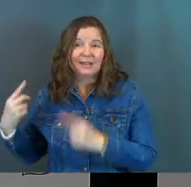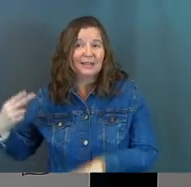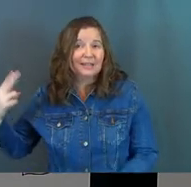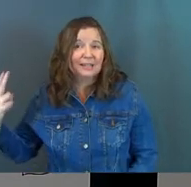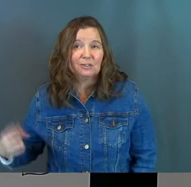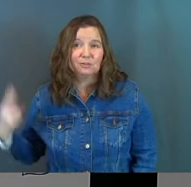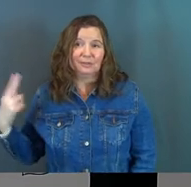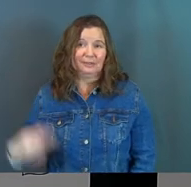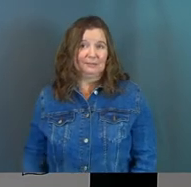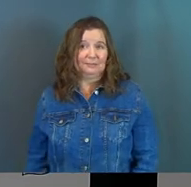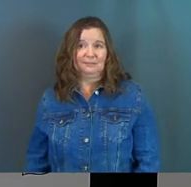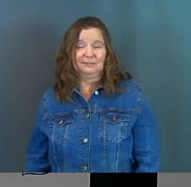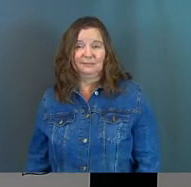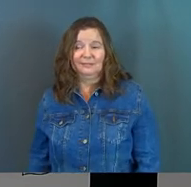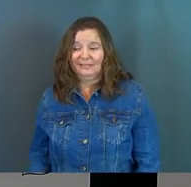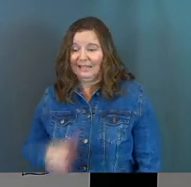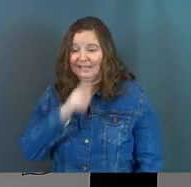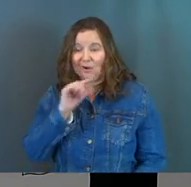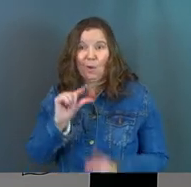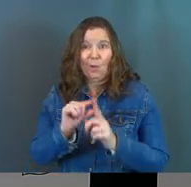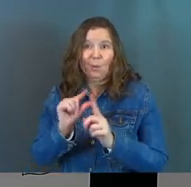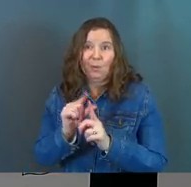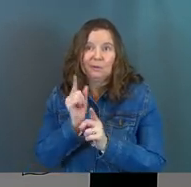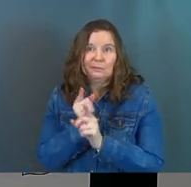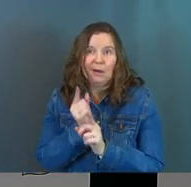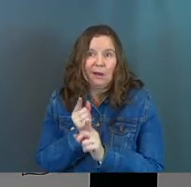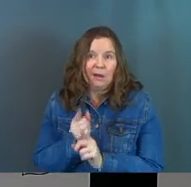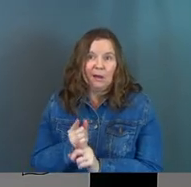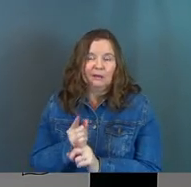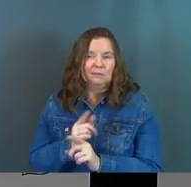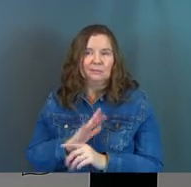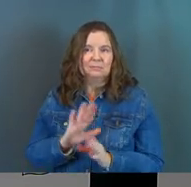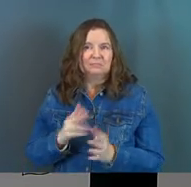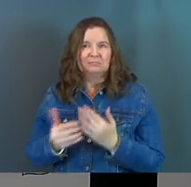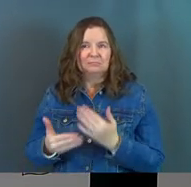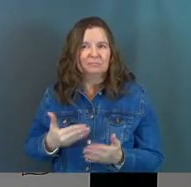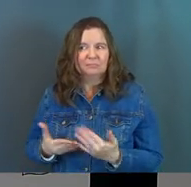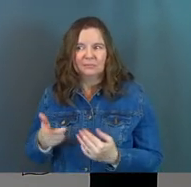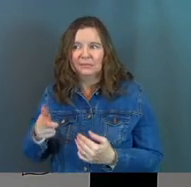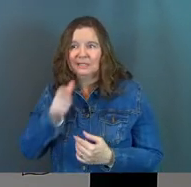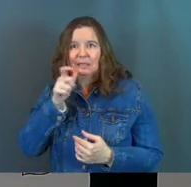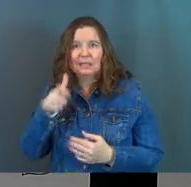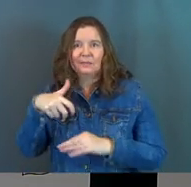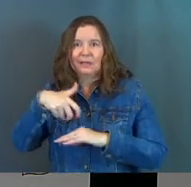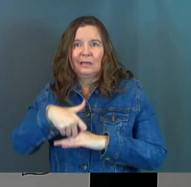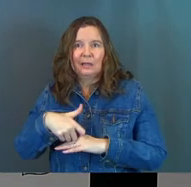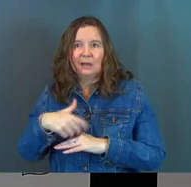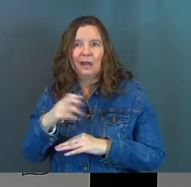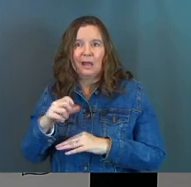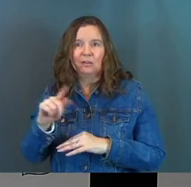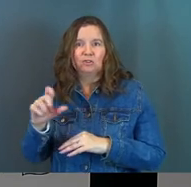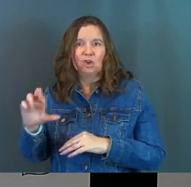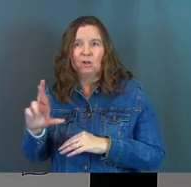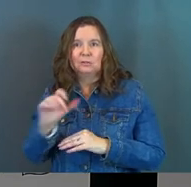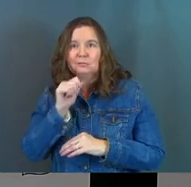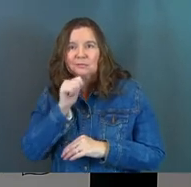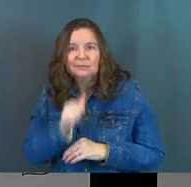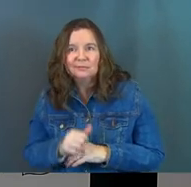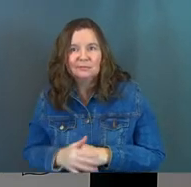history. He didn't get all the right phrases in there. He didn't even kneel down at the